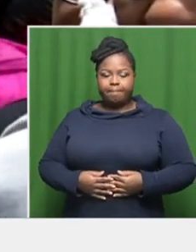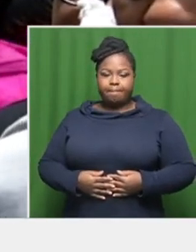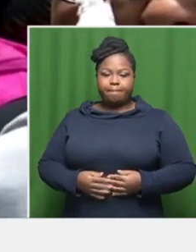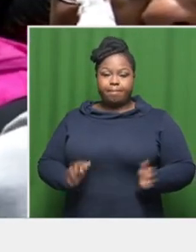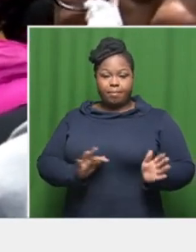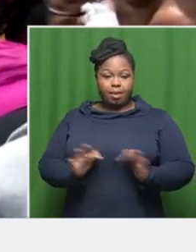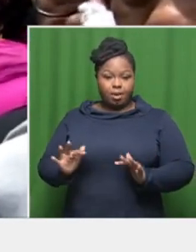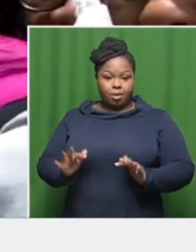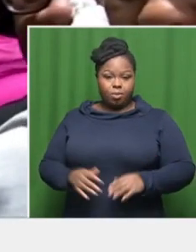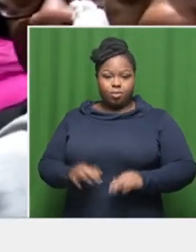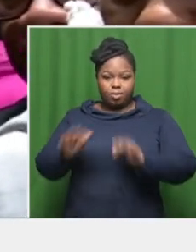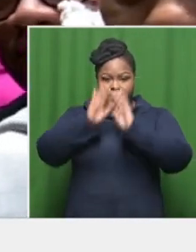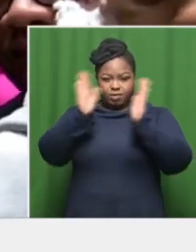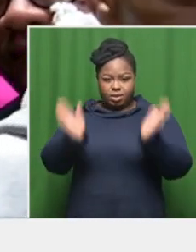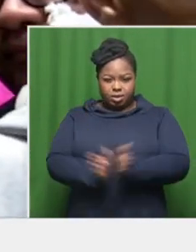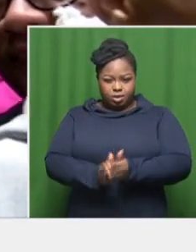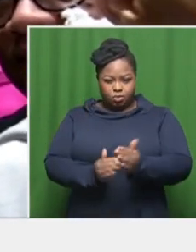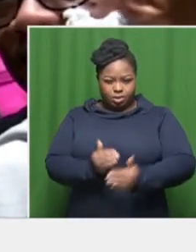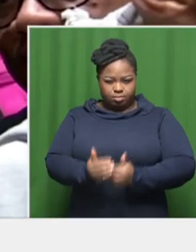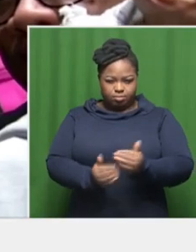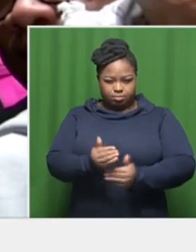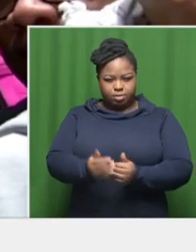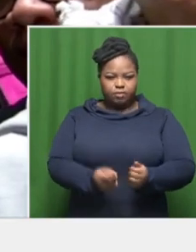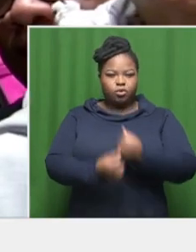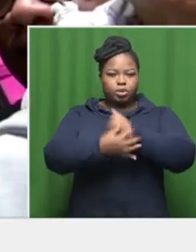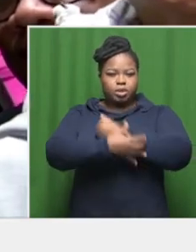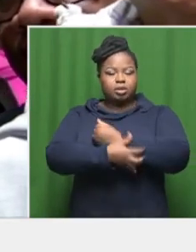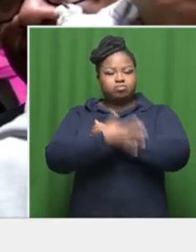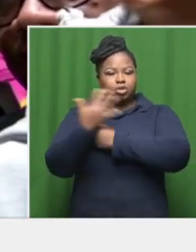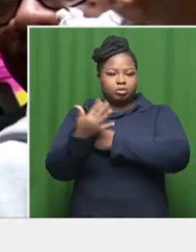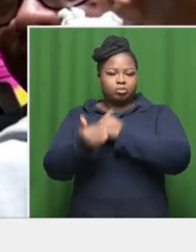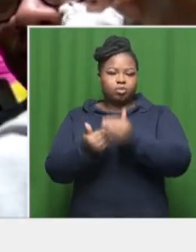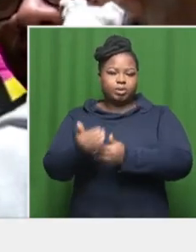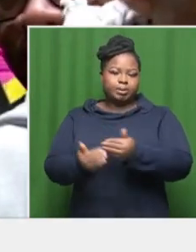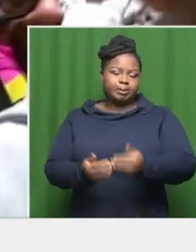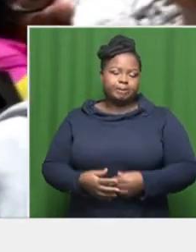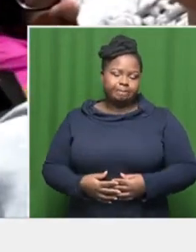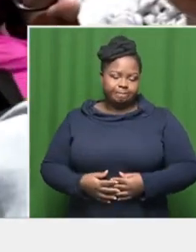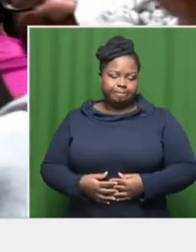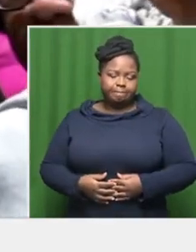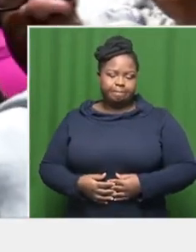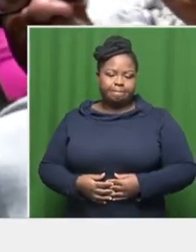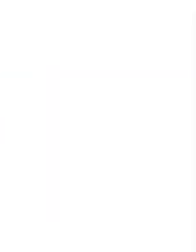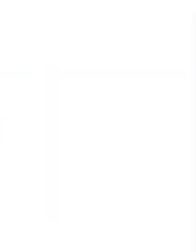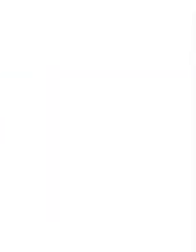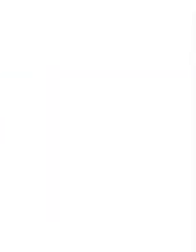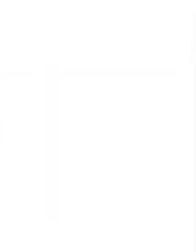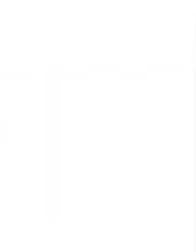everything is going to work in relation to the BRICS process and summit.